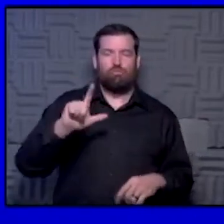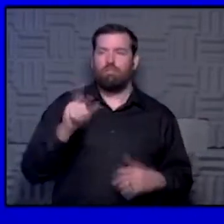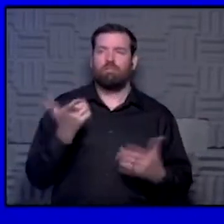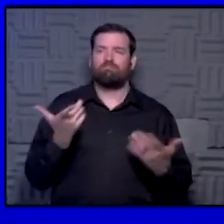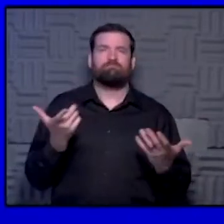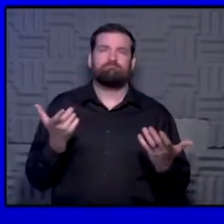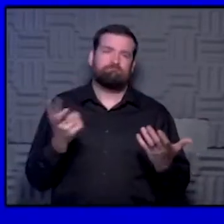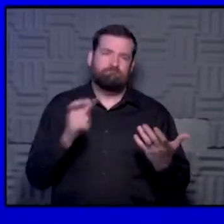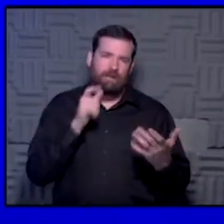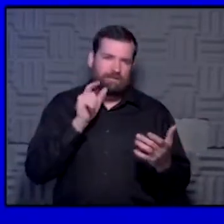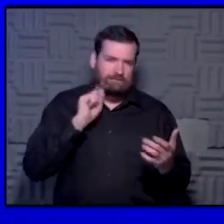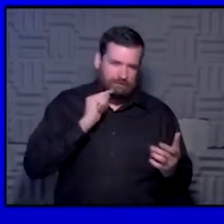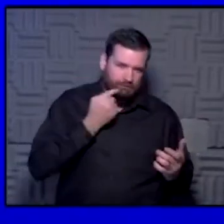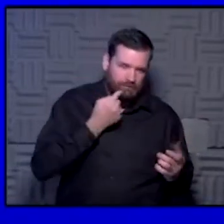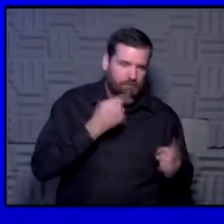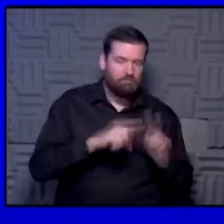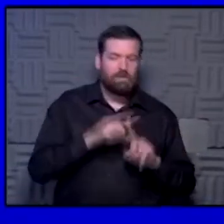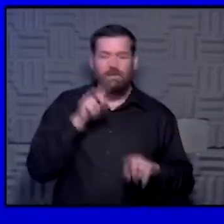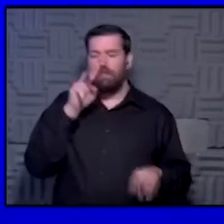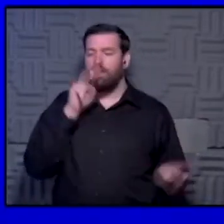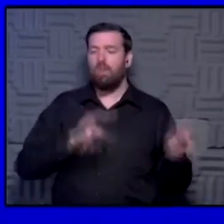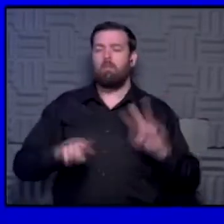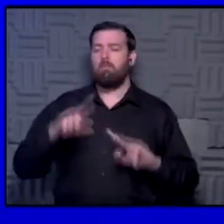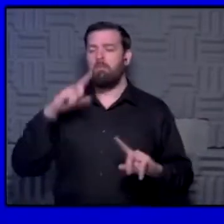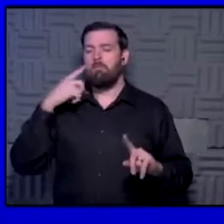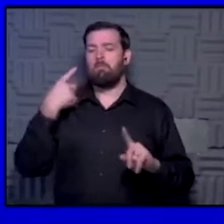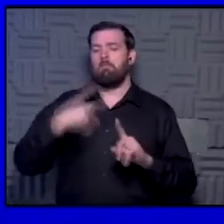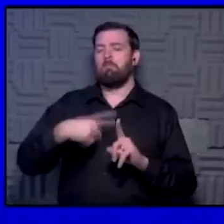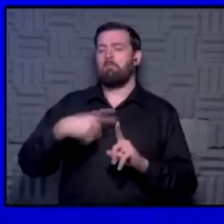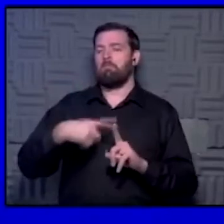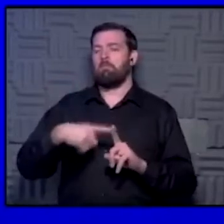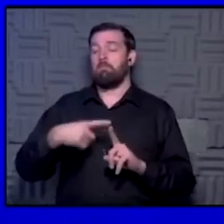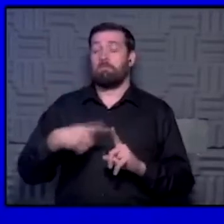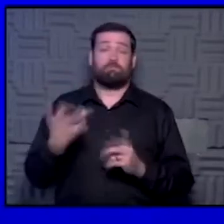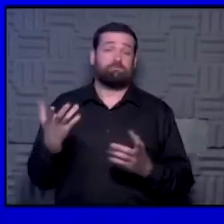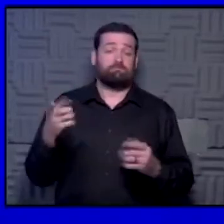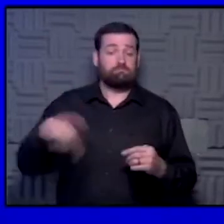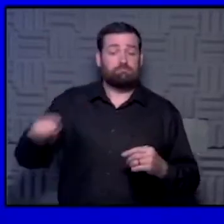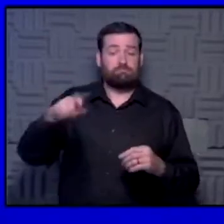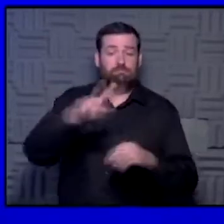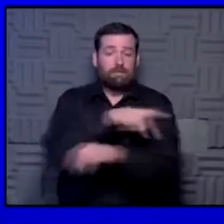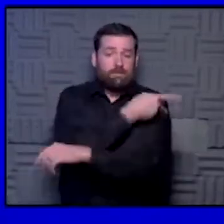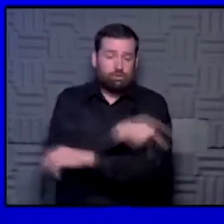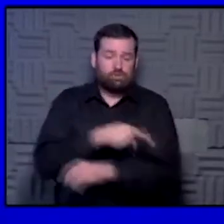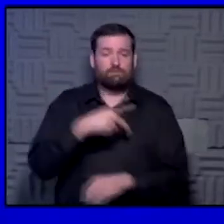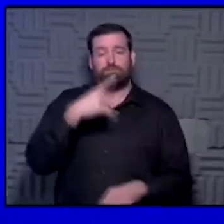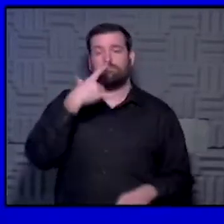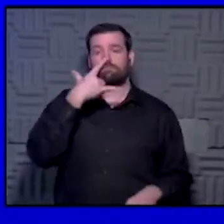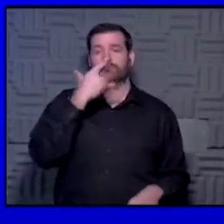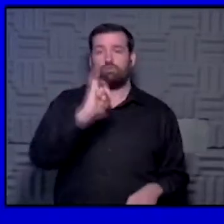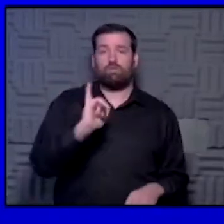necessarily significant, but it looked toward the favorable end. But in fact, in those patients, it looked like